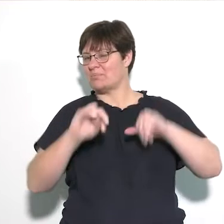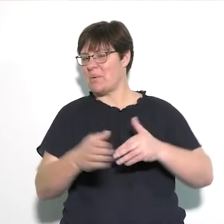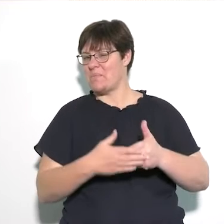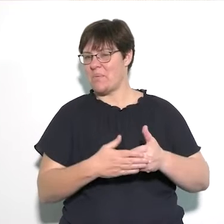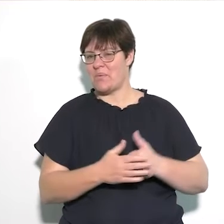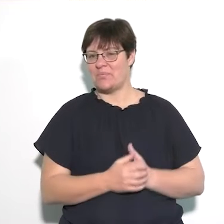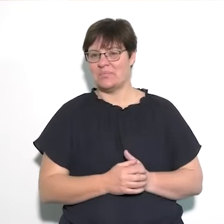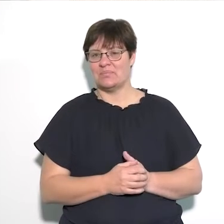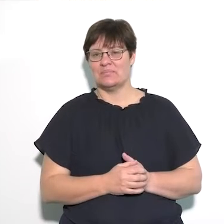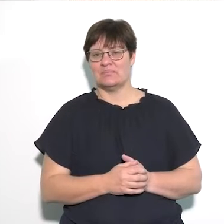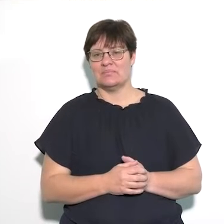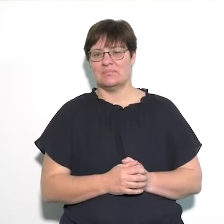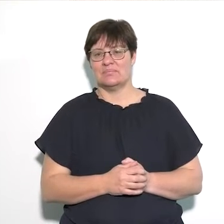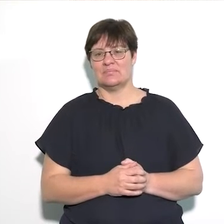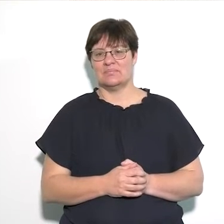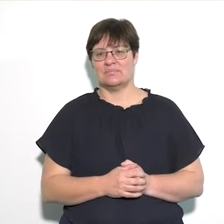further.